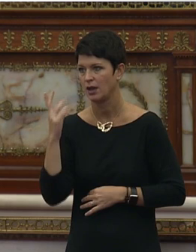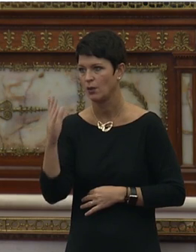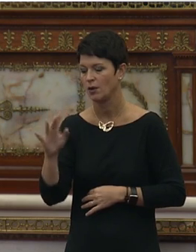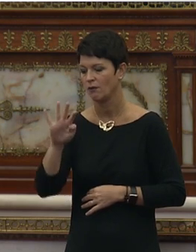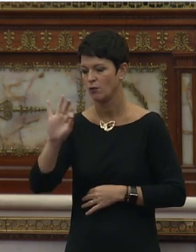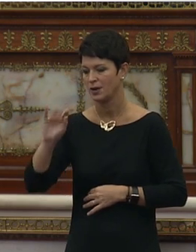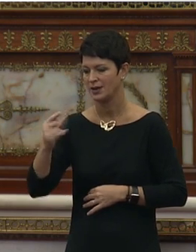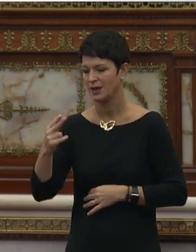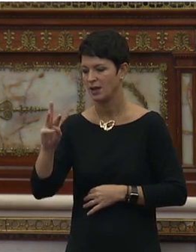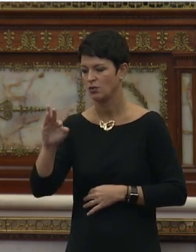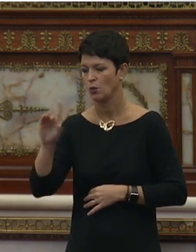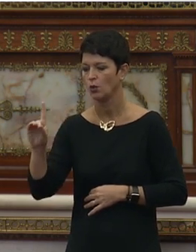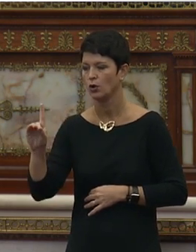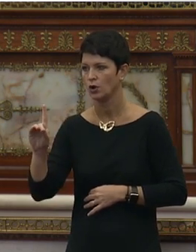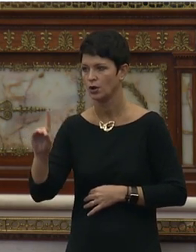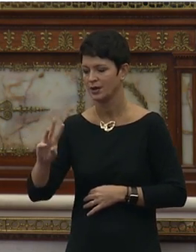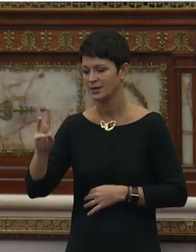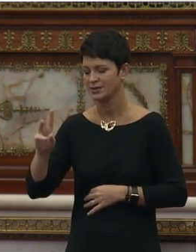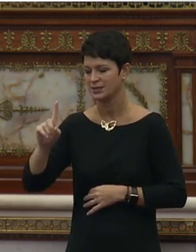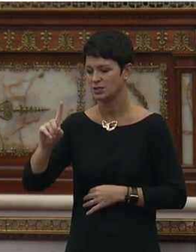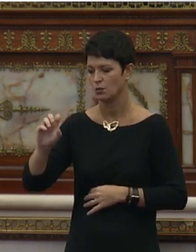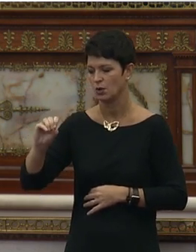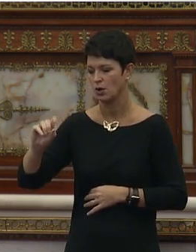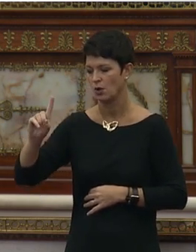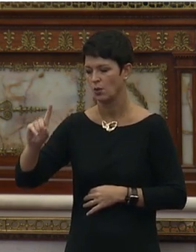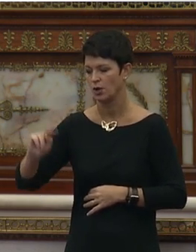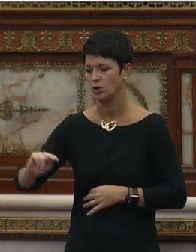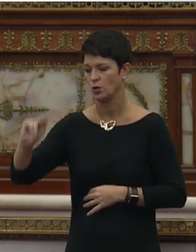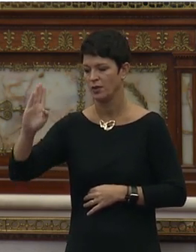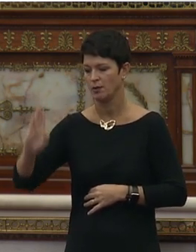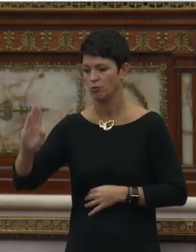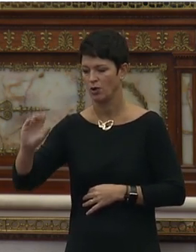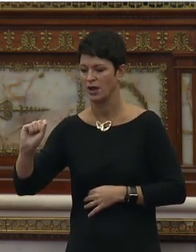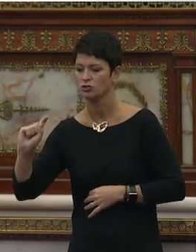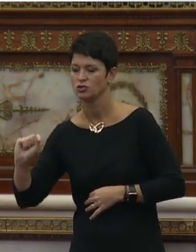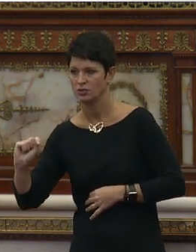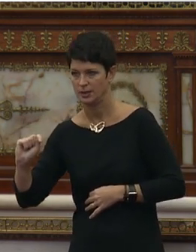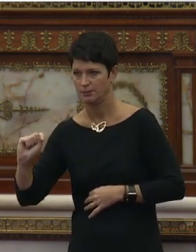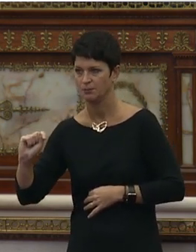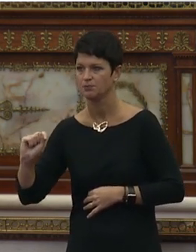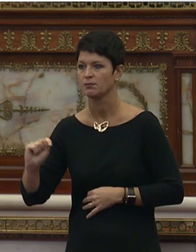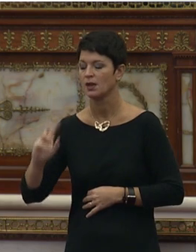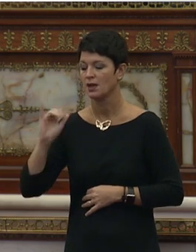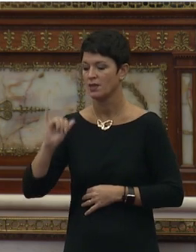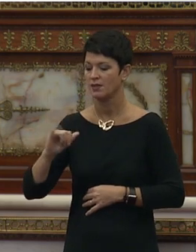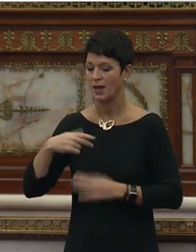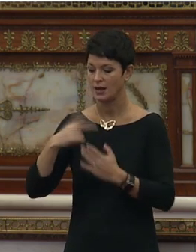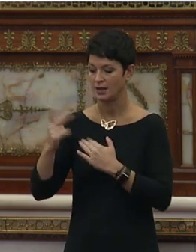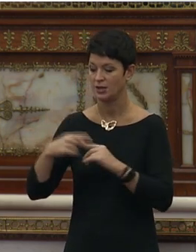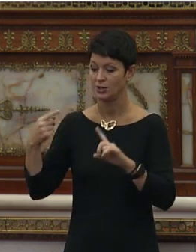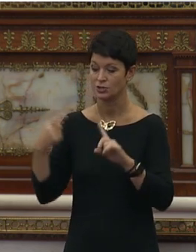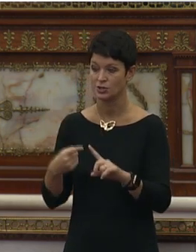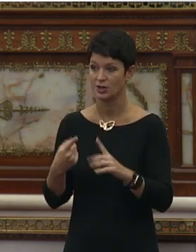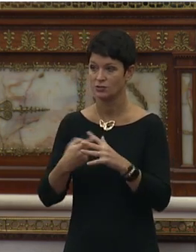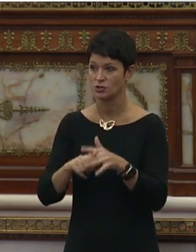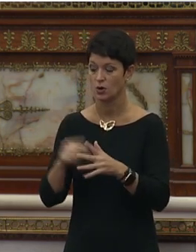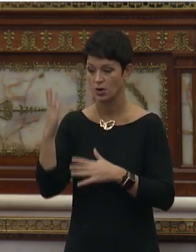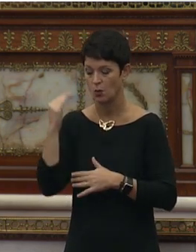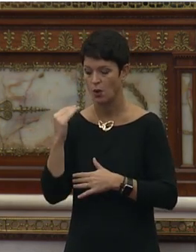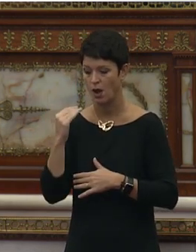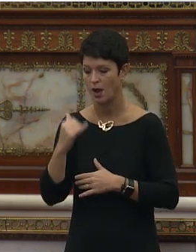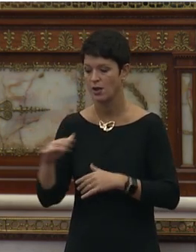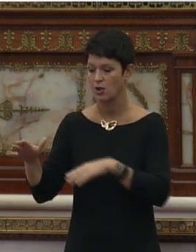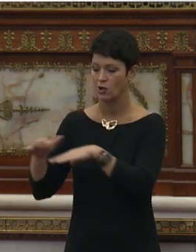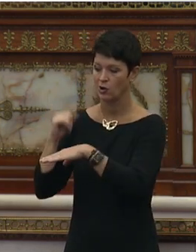the 49th Ward, 6101 North Broad Street. And this initiative started based on some calls